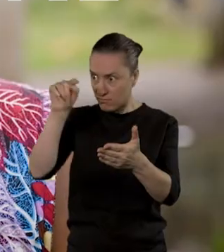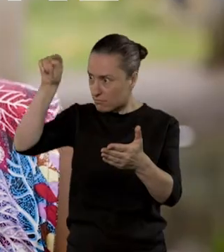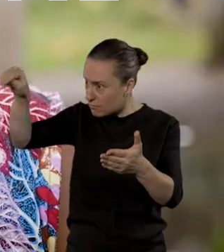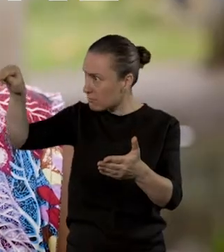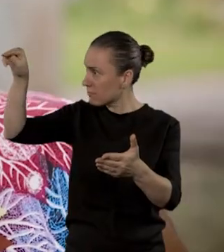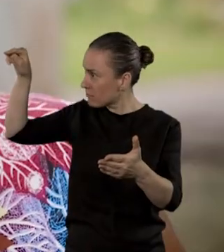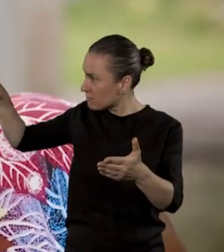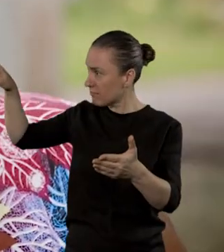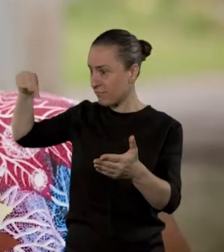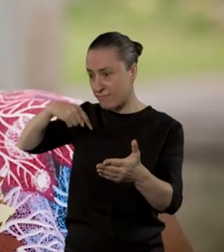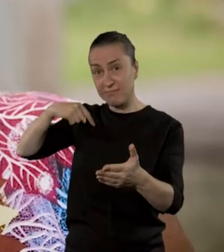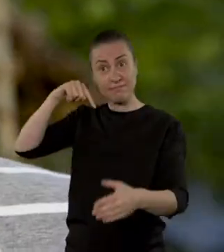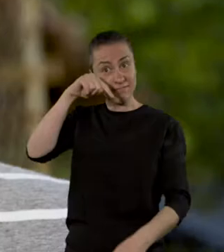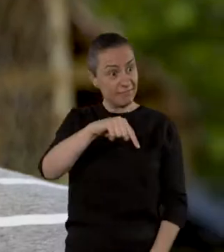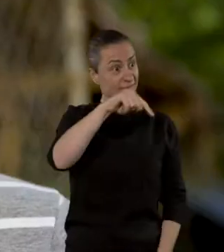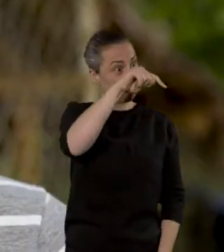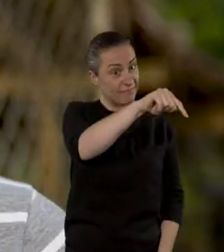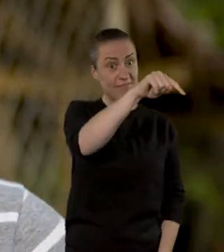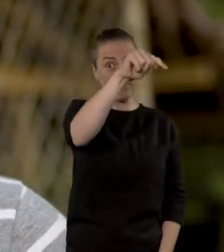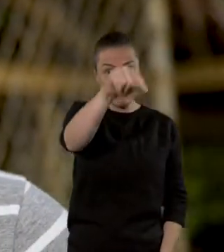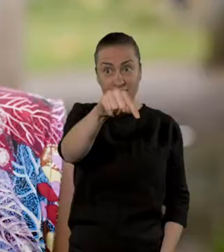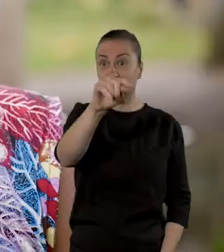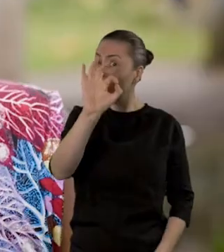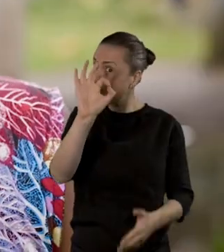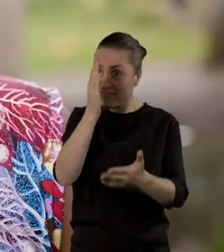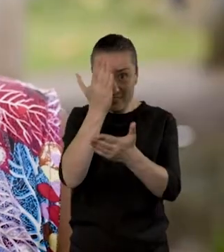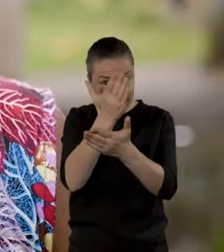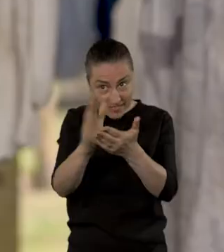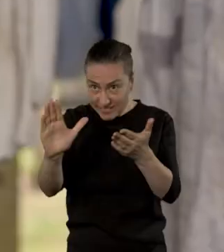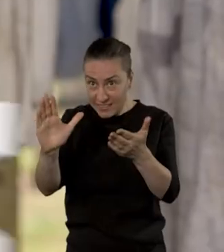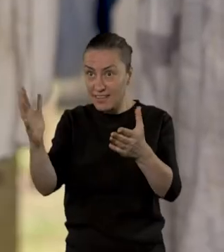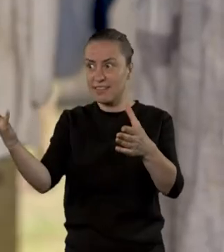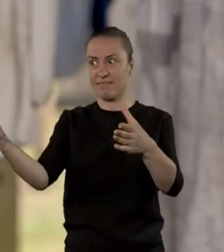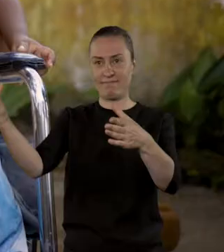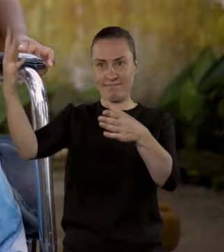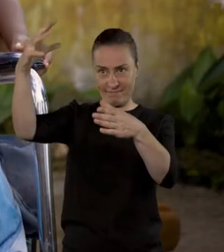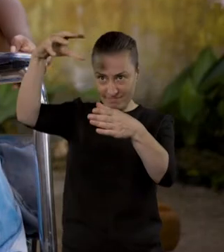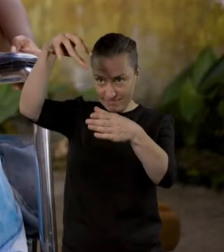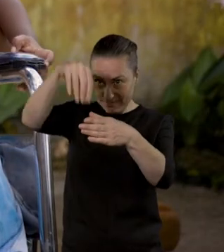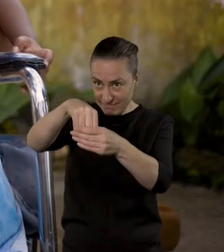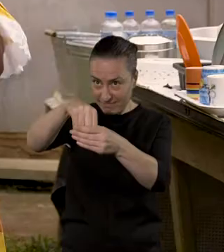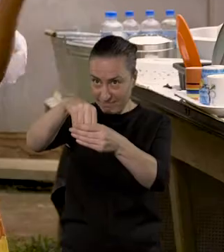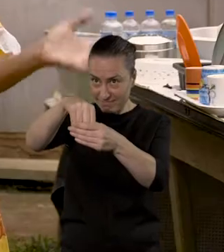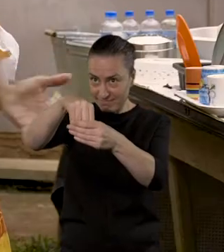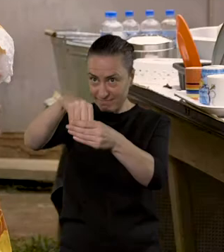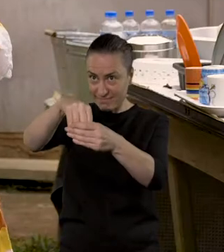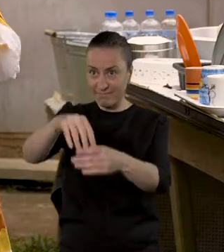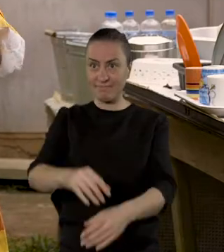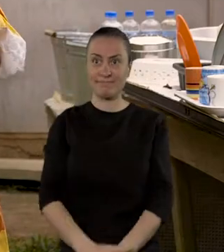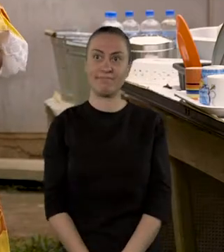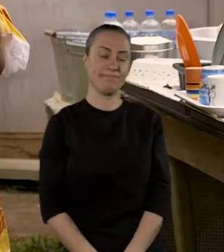no one is left behind. No one left behind. Include us. Include me. Include me.